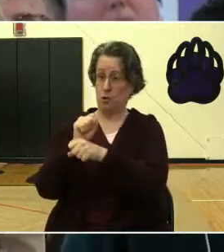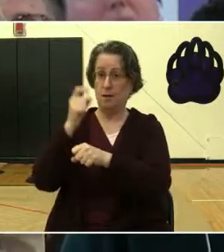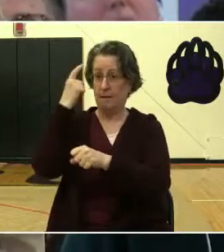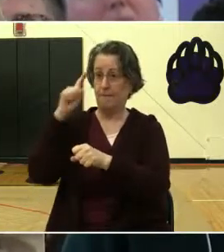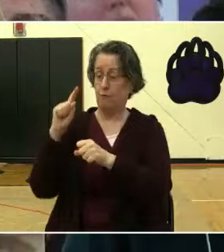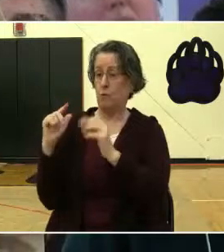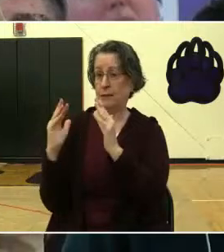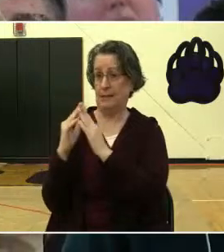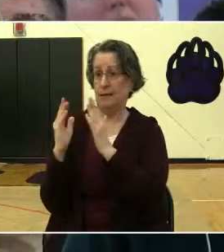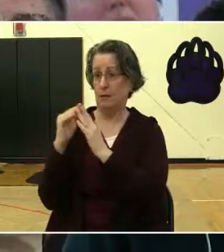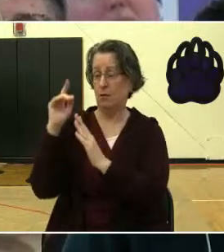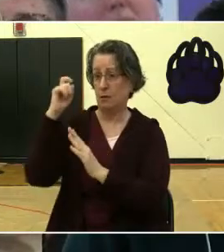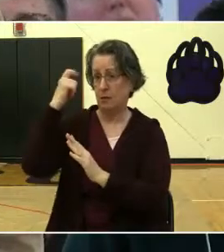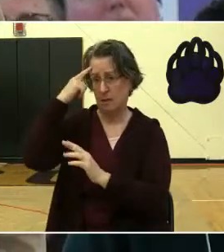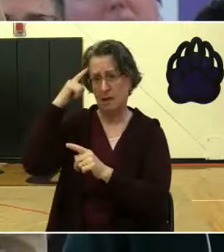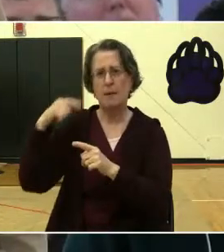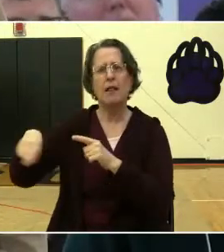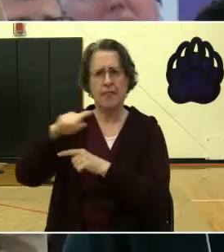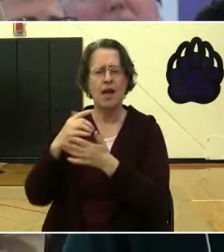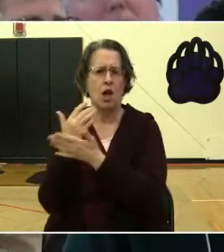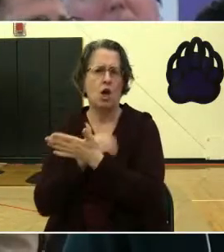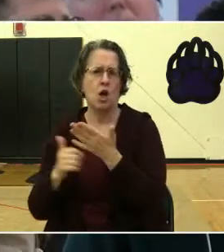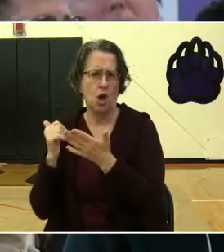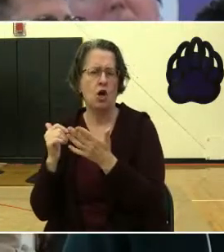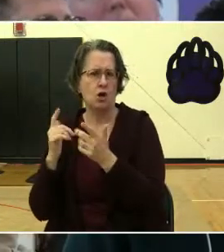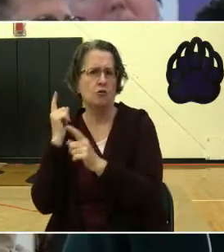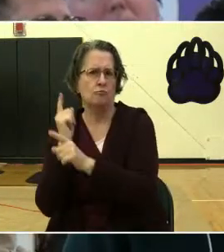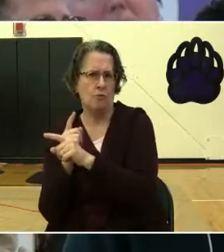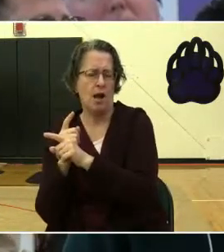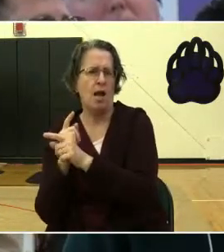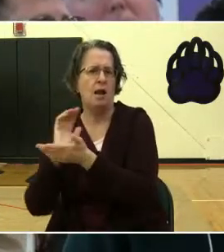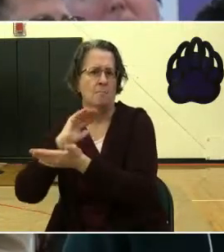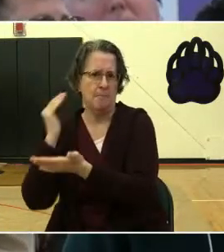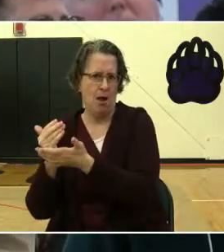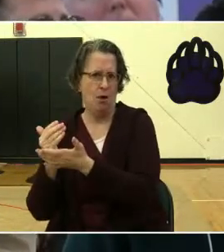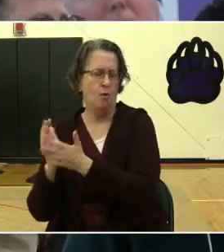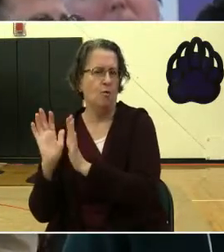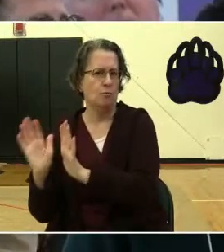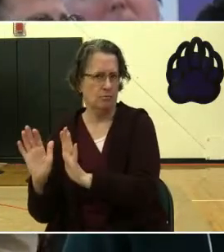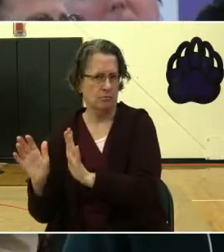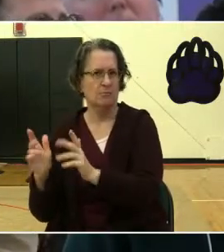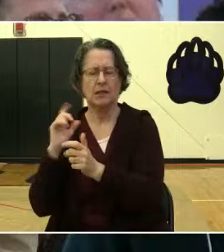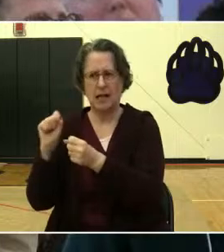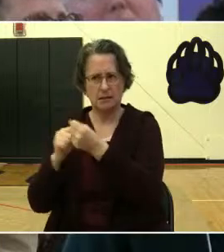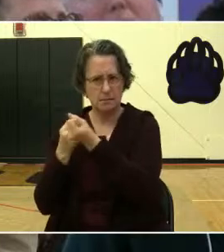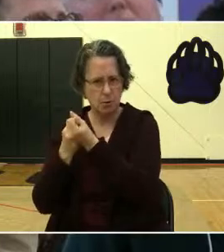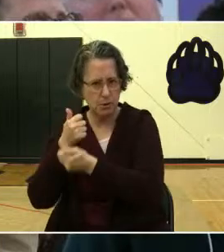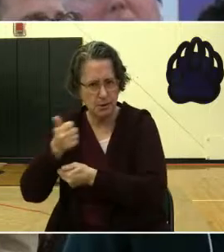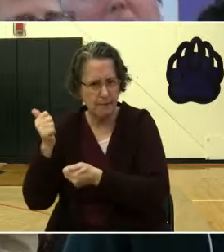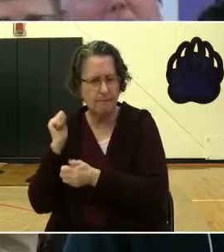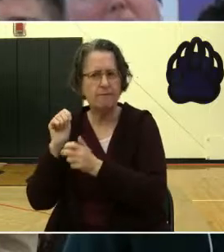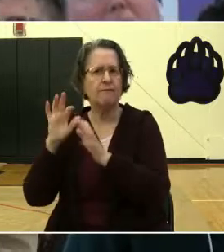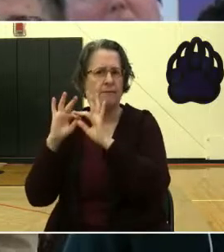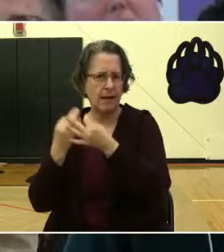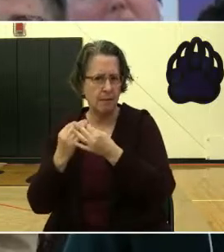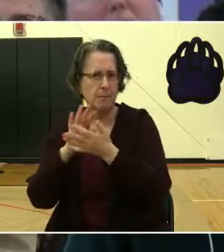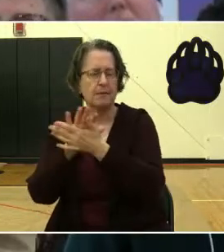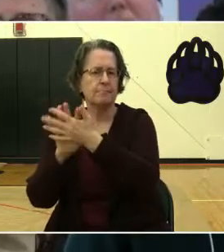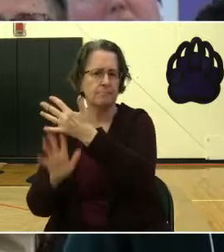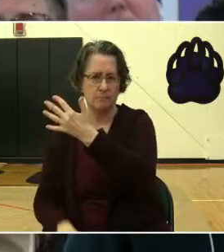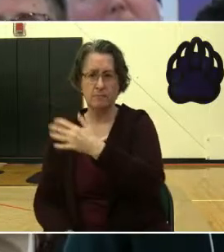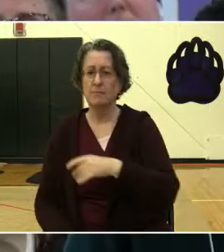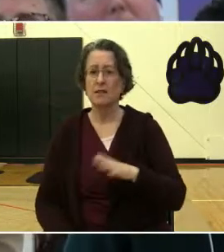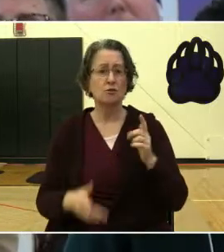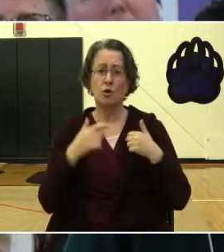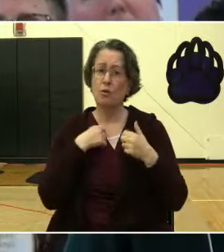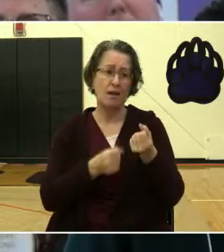share can can also make a living and so uh I support the budget at at least as far as as the